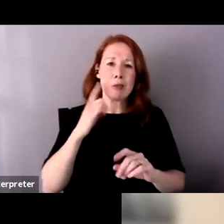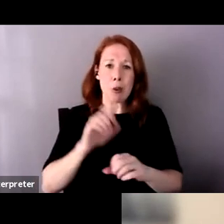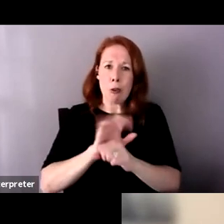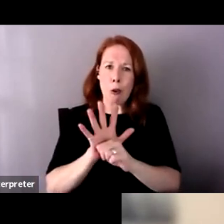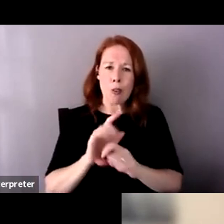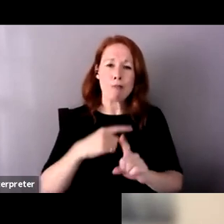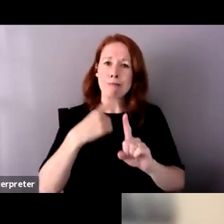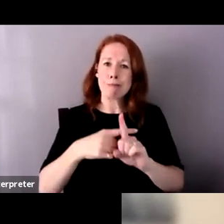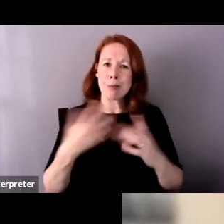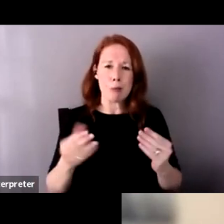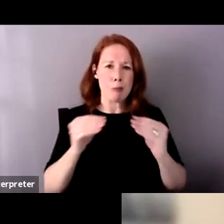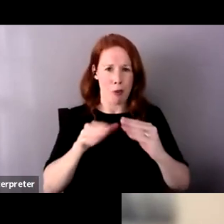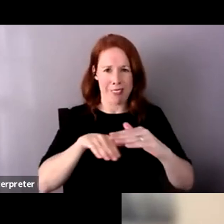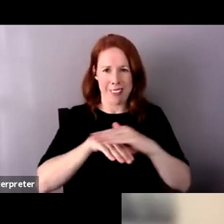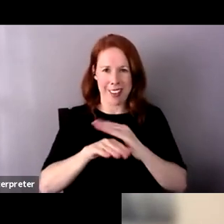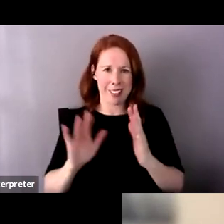time.